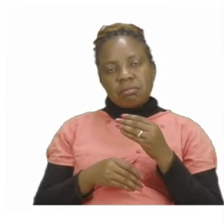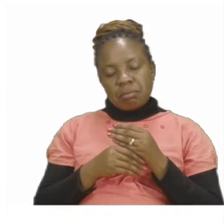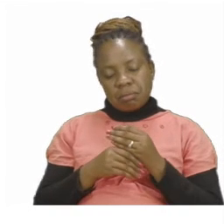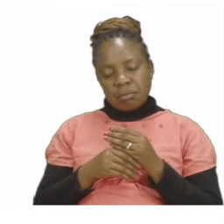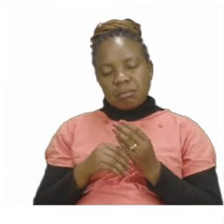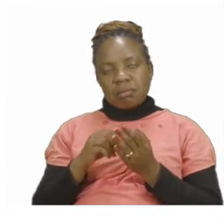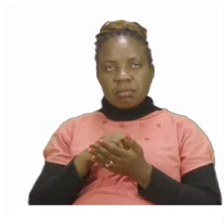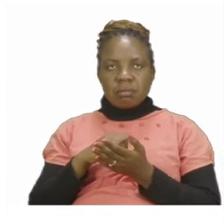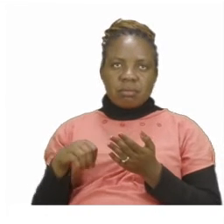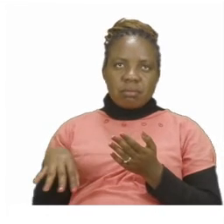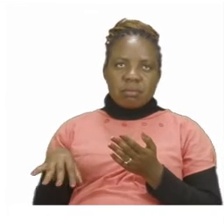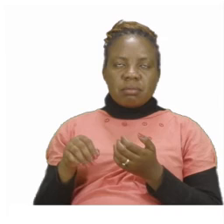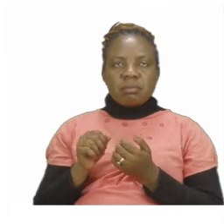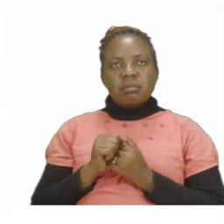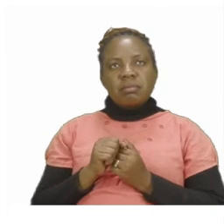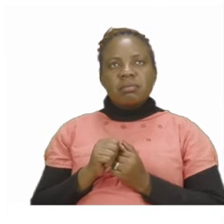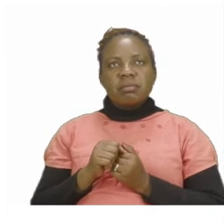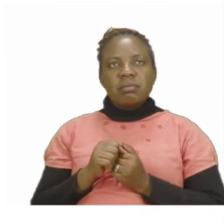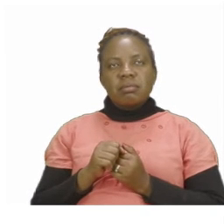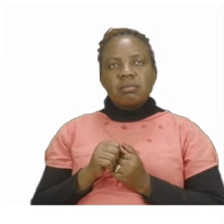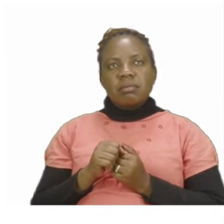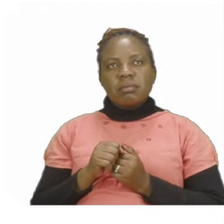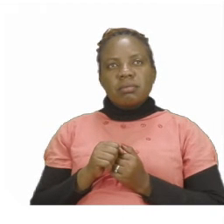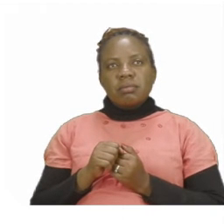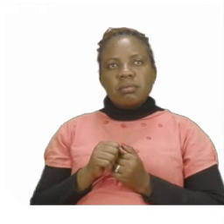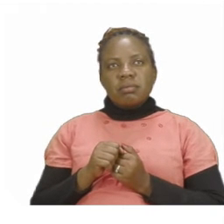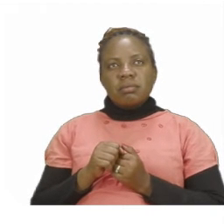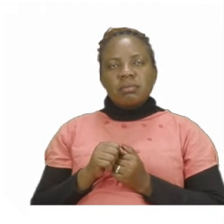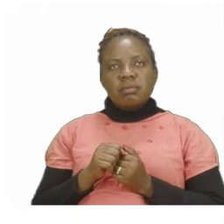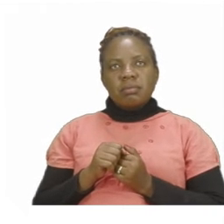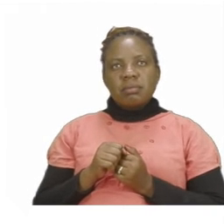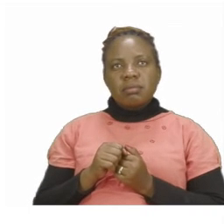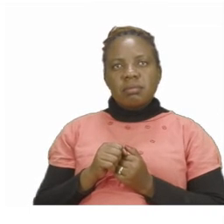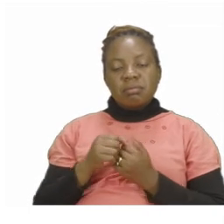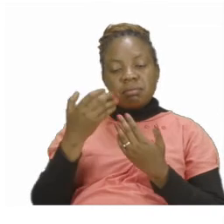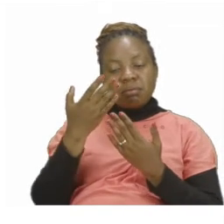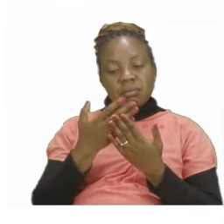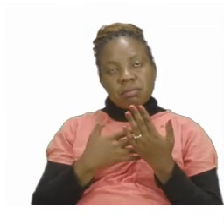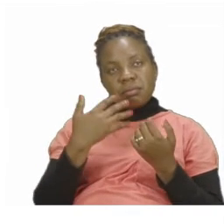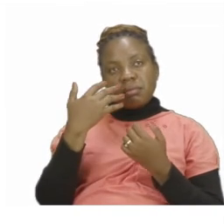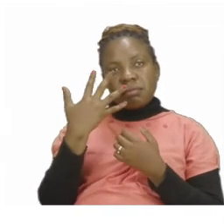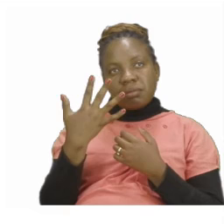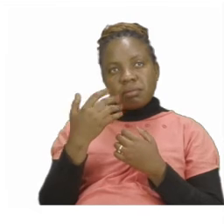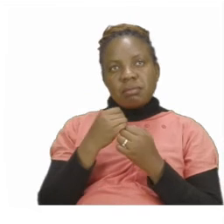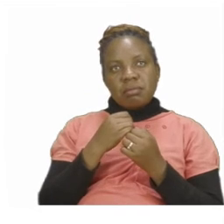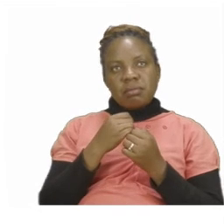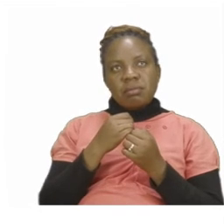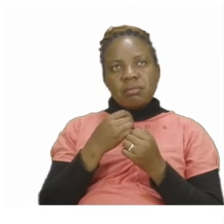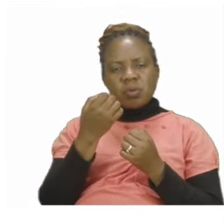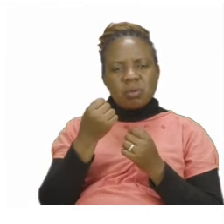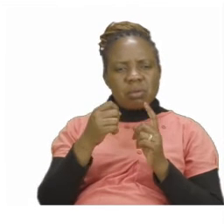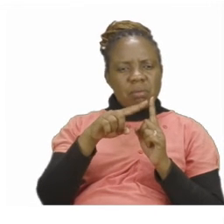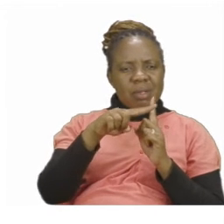and subtraction. So you will see on page 5, you have plus